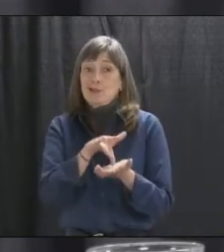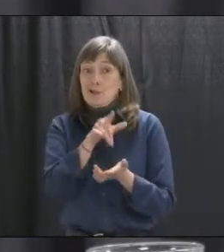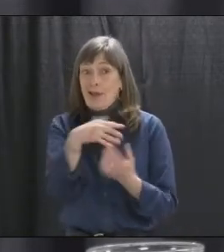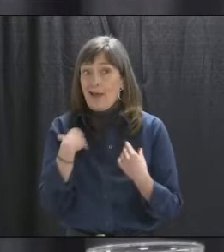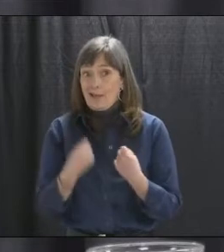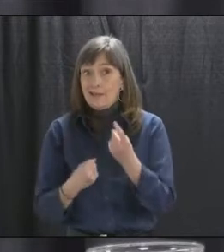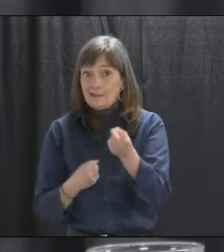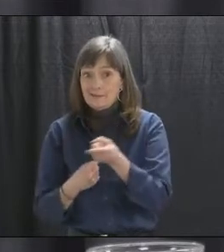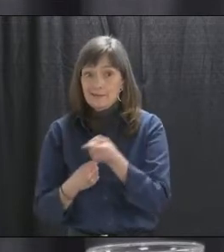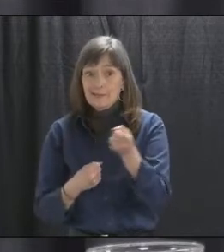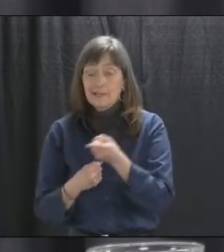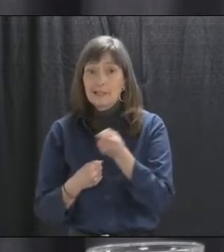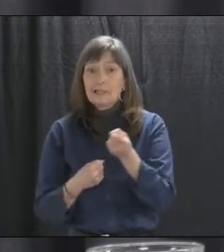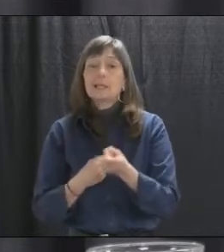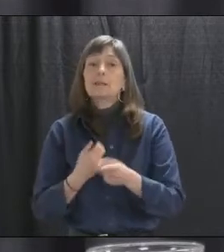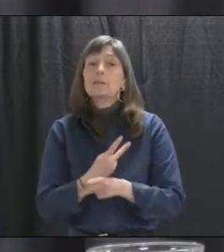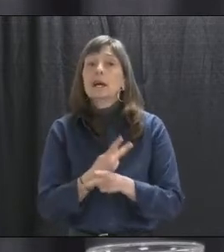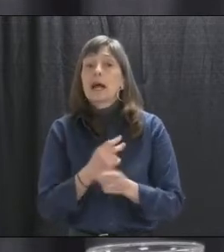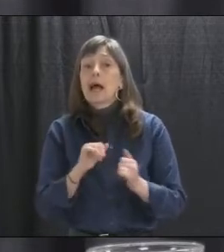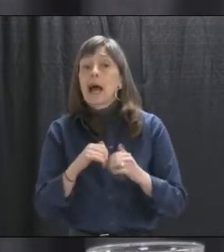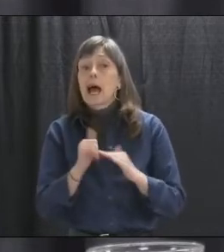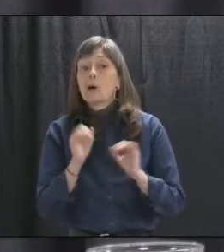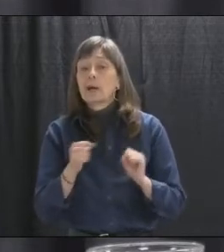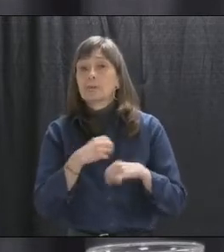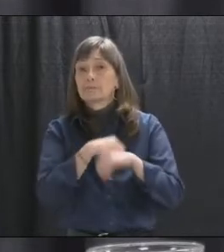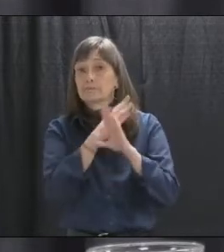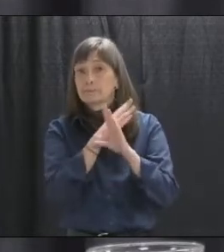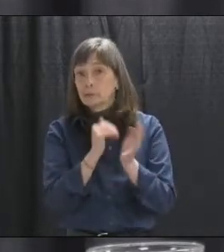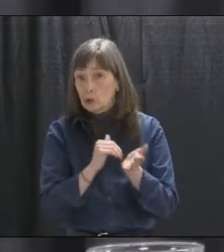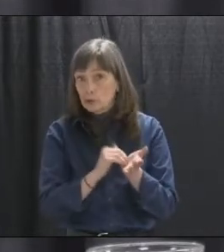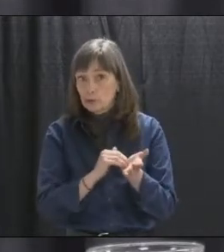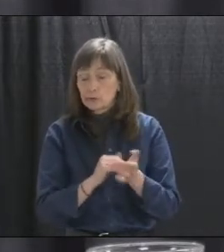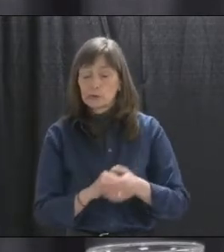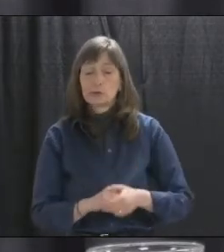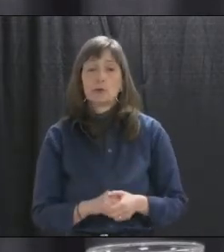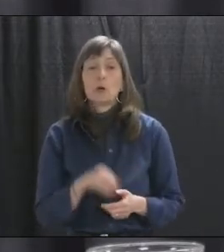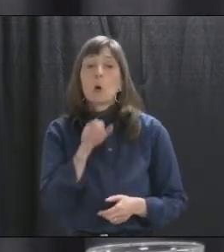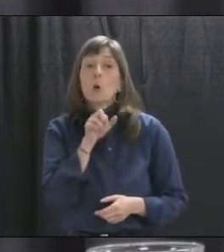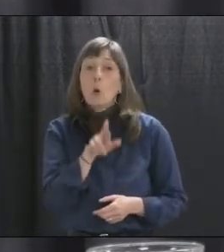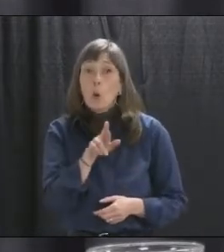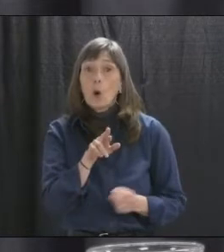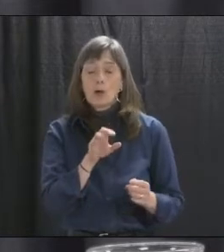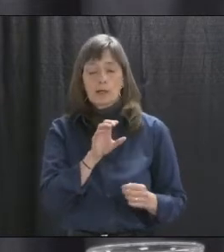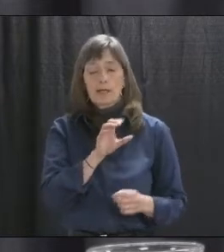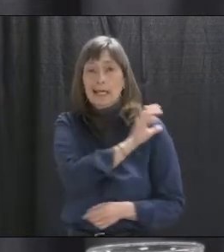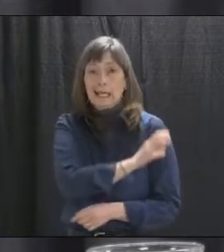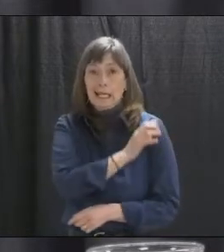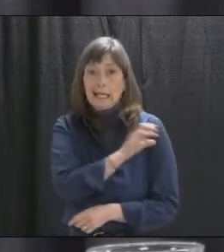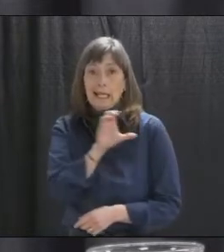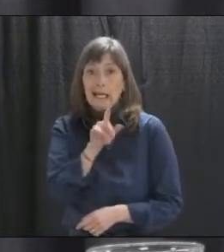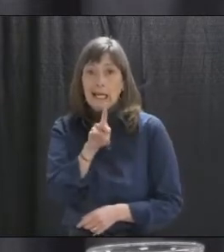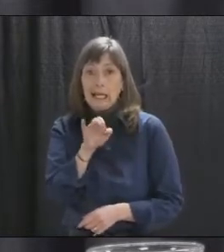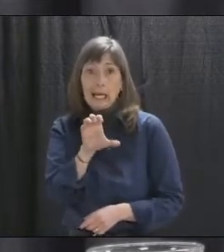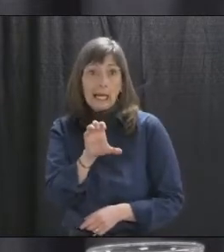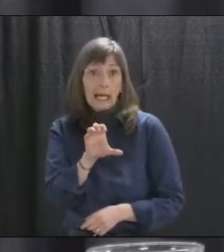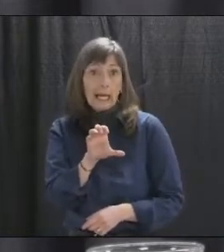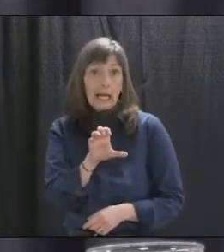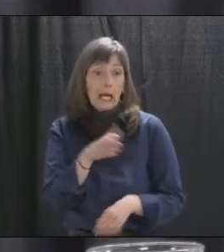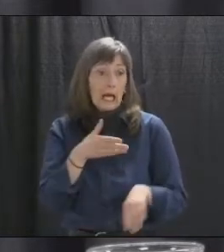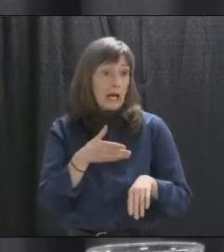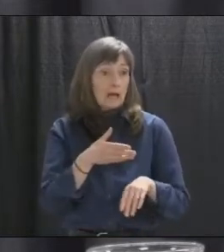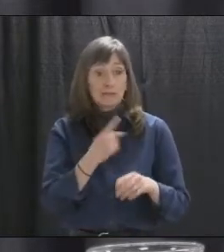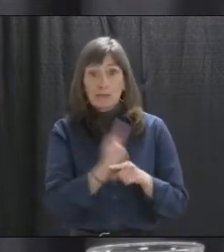over access to physicians virtually for the clinic in St Albans out of hours. And